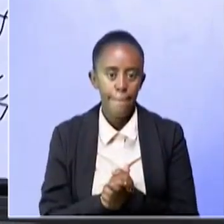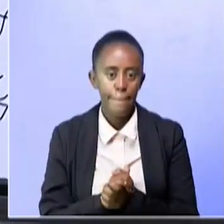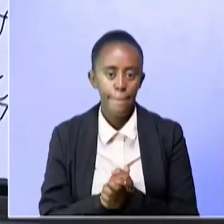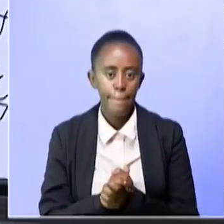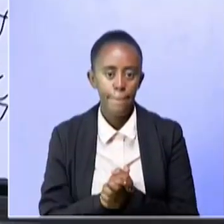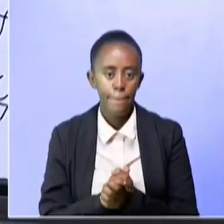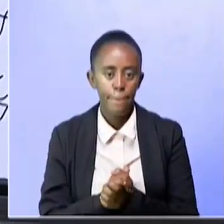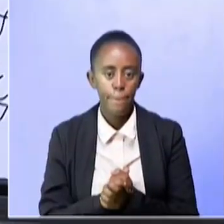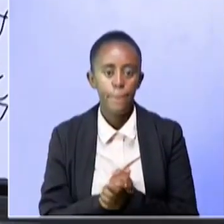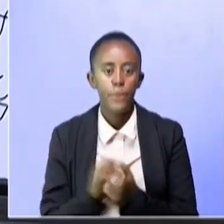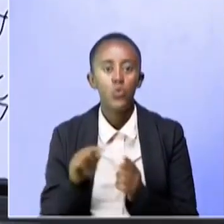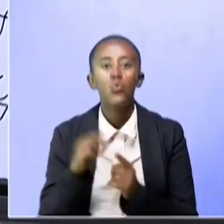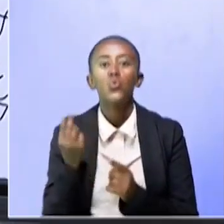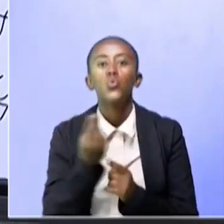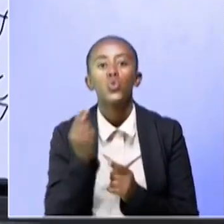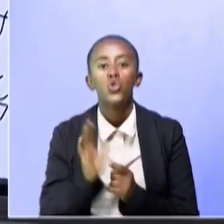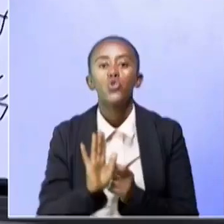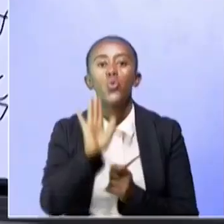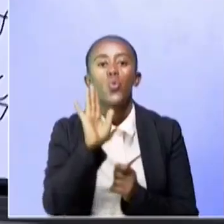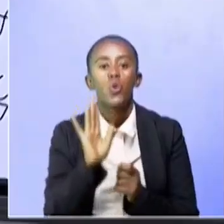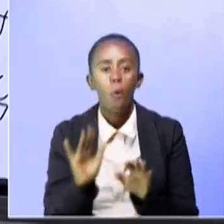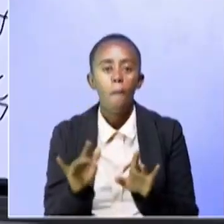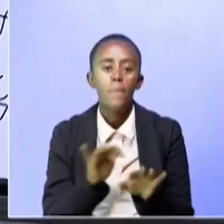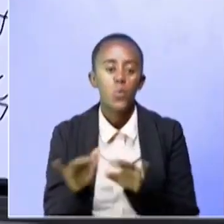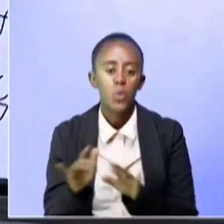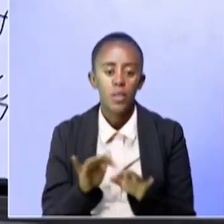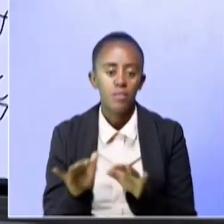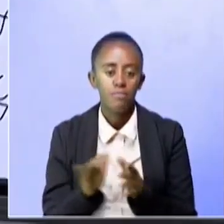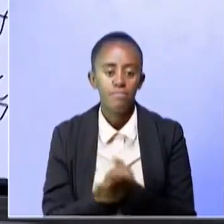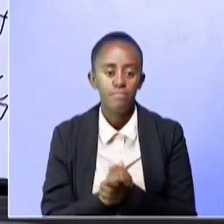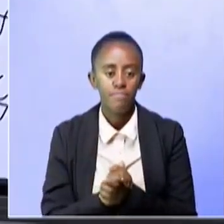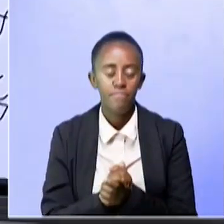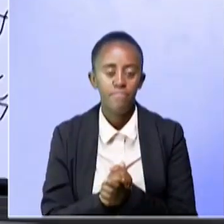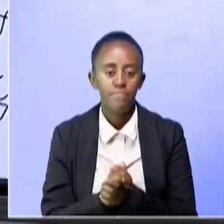To use your computer. It's already stated.